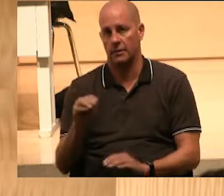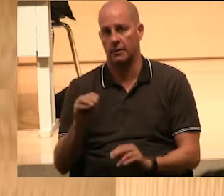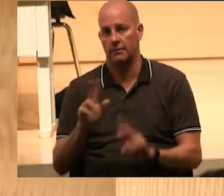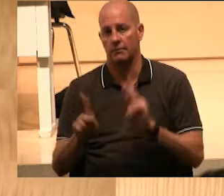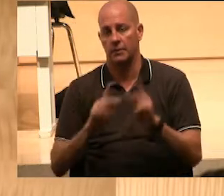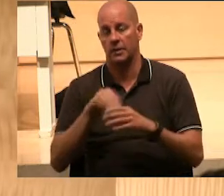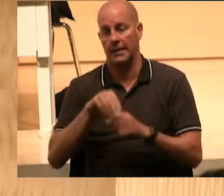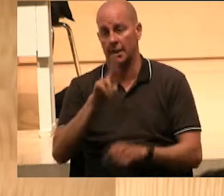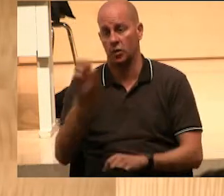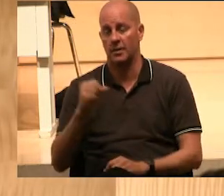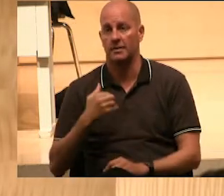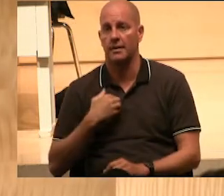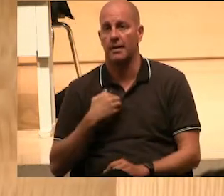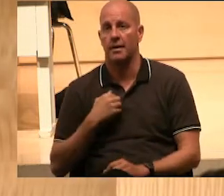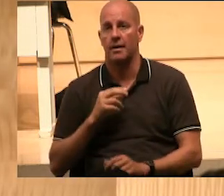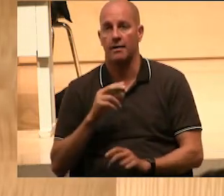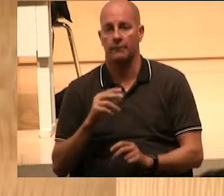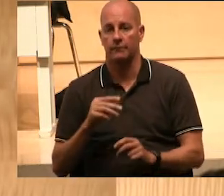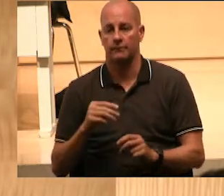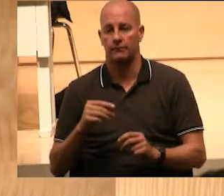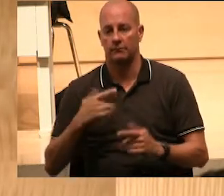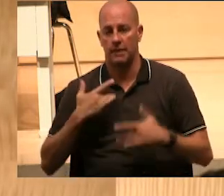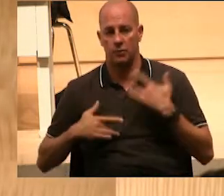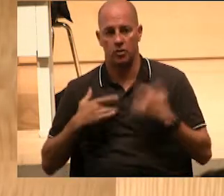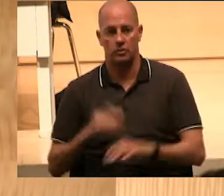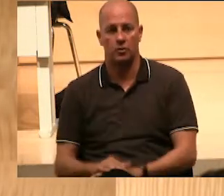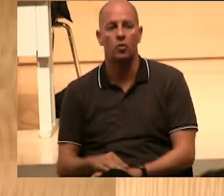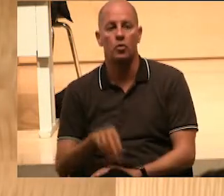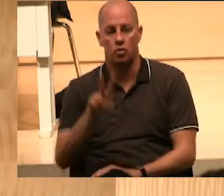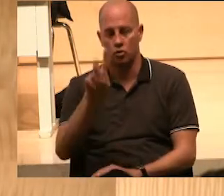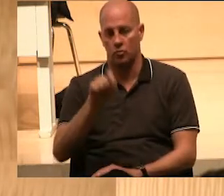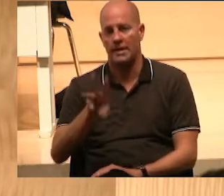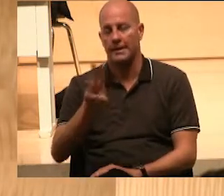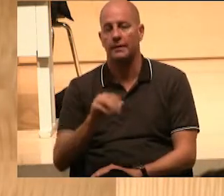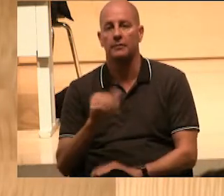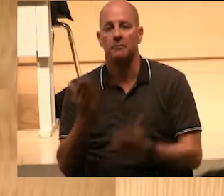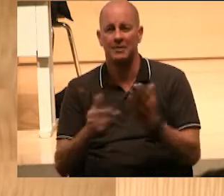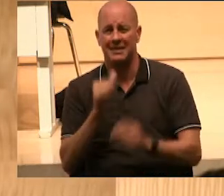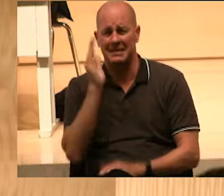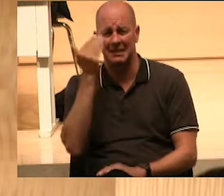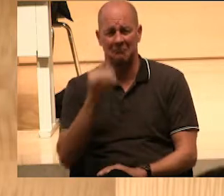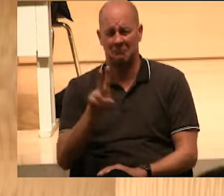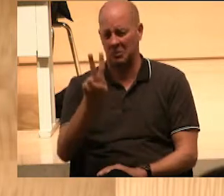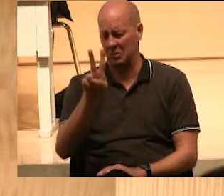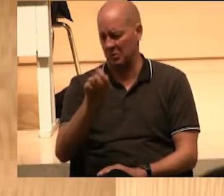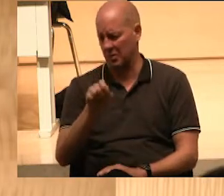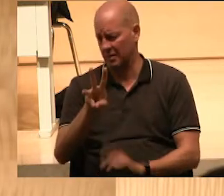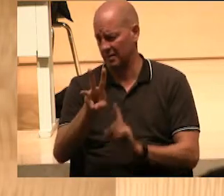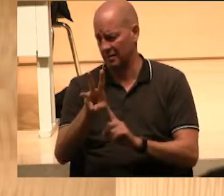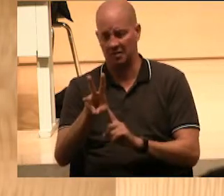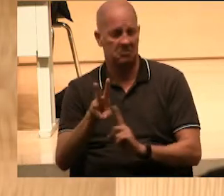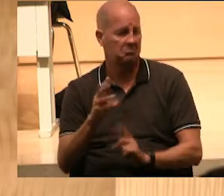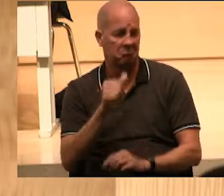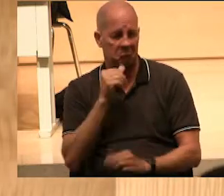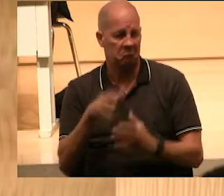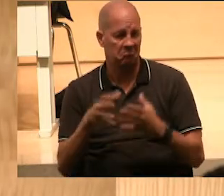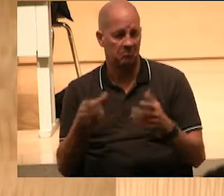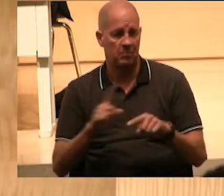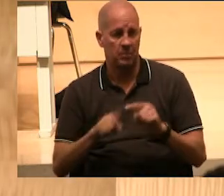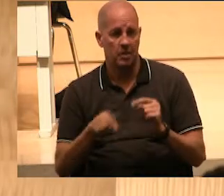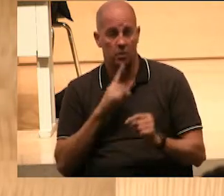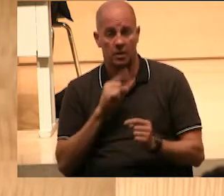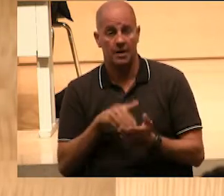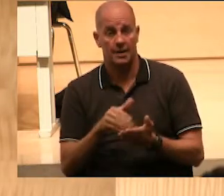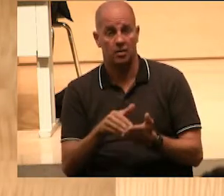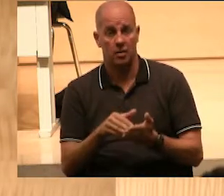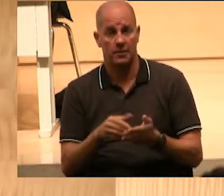disorder. So 2.6% might not seem like a large number, but trust me, that's a common